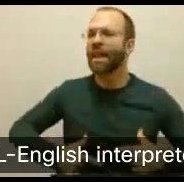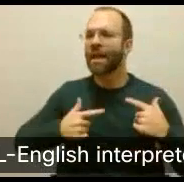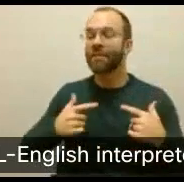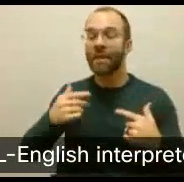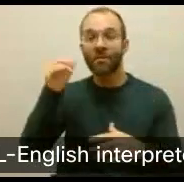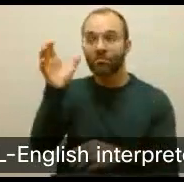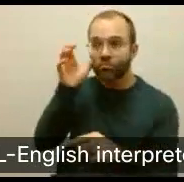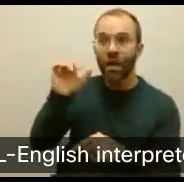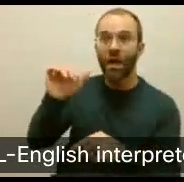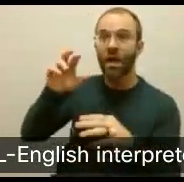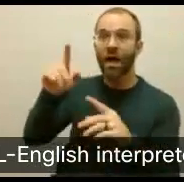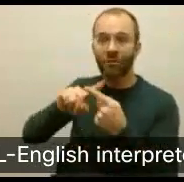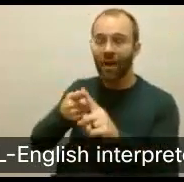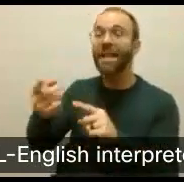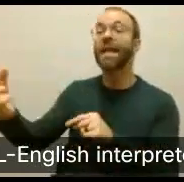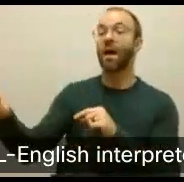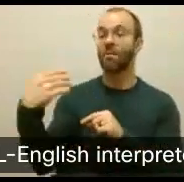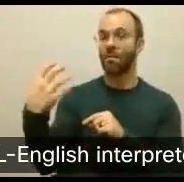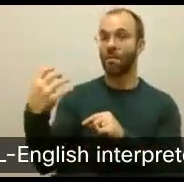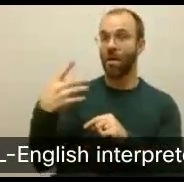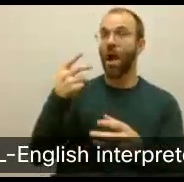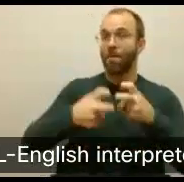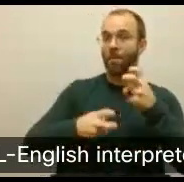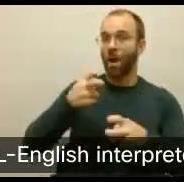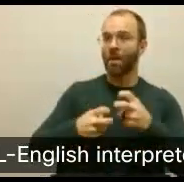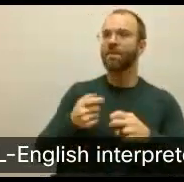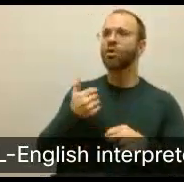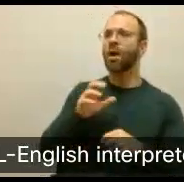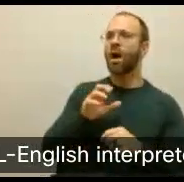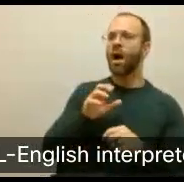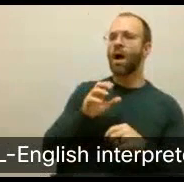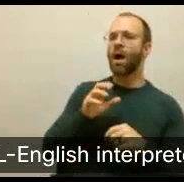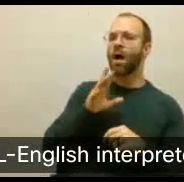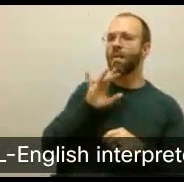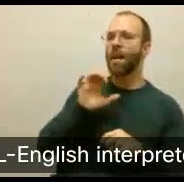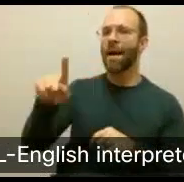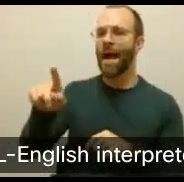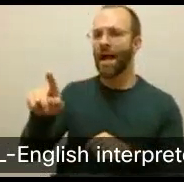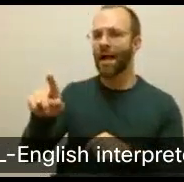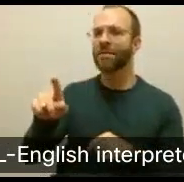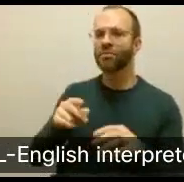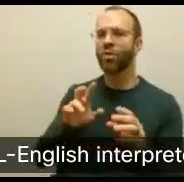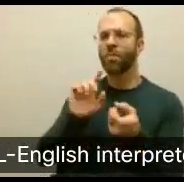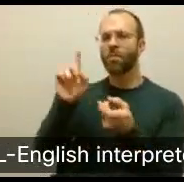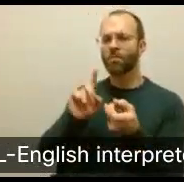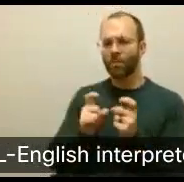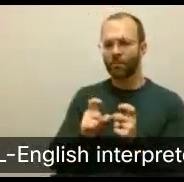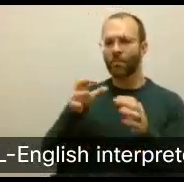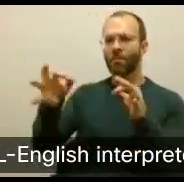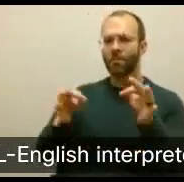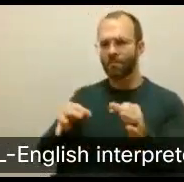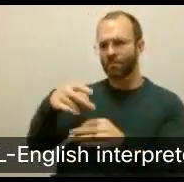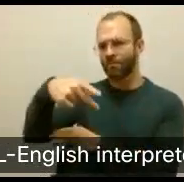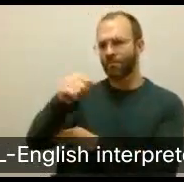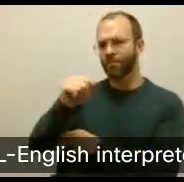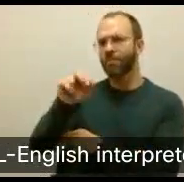back what you understood when they're telling you about a problem that they're having. So you're paraphrasing what you've understood them saying to you. Maybe